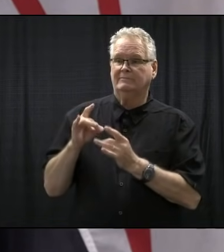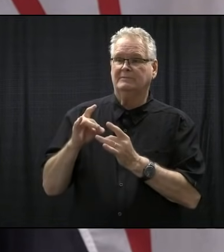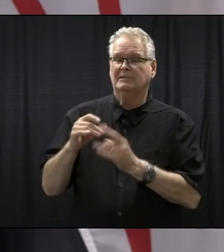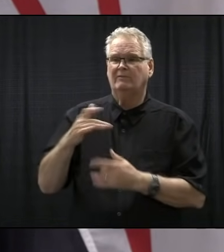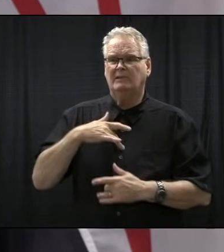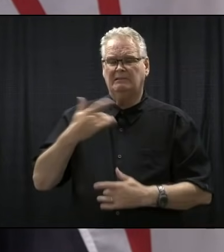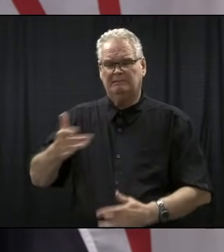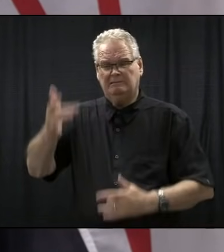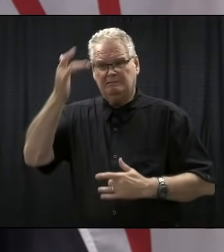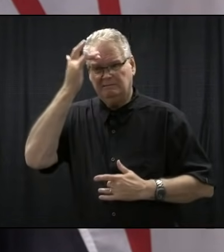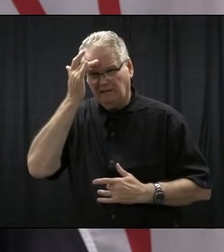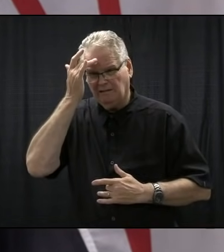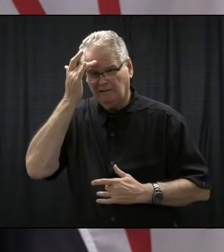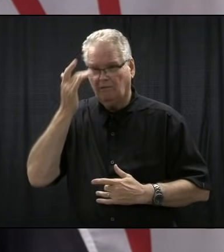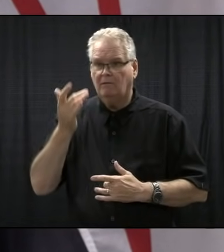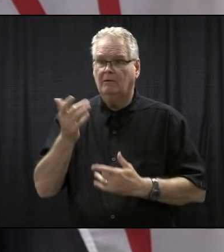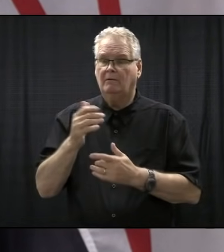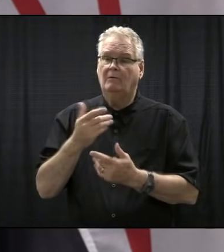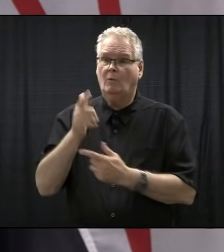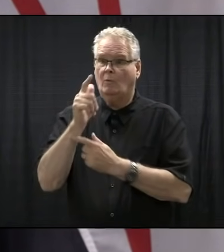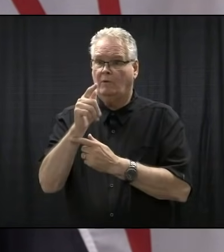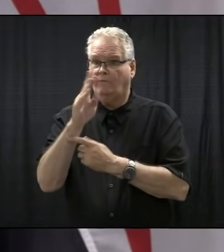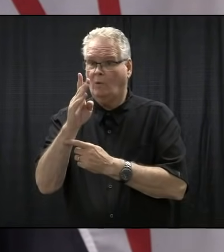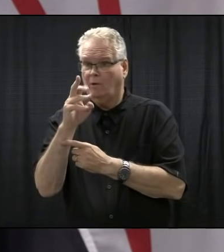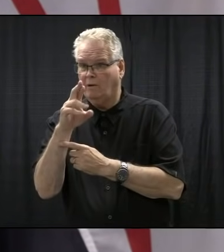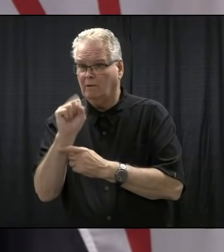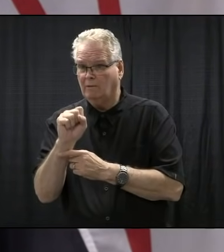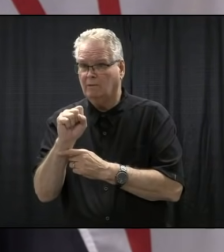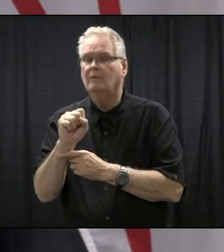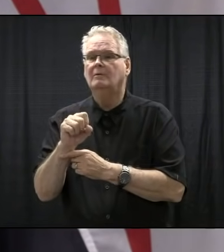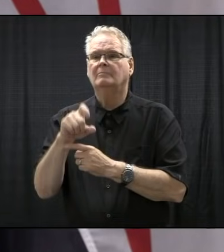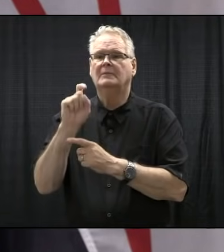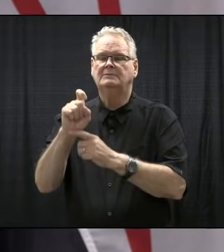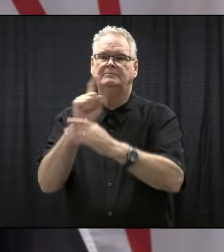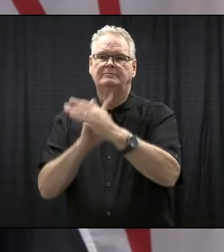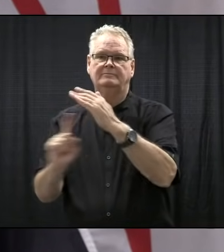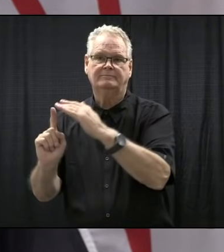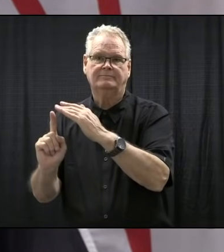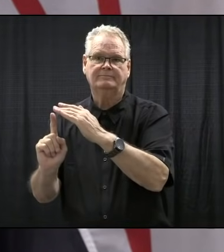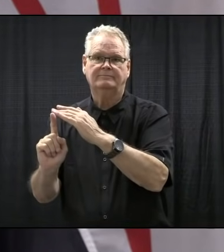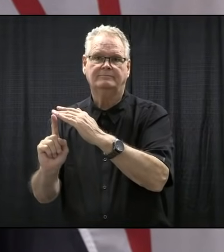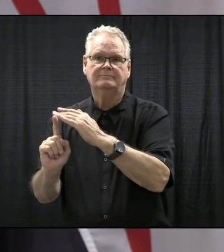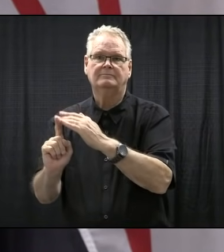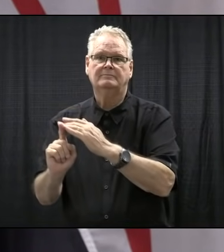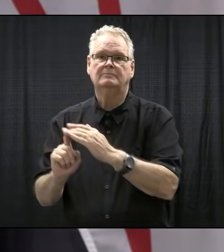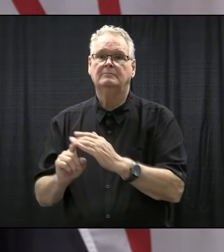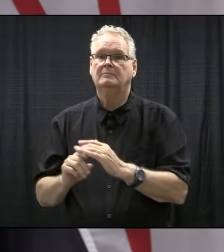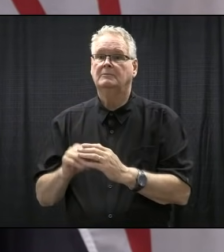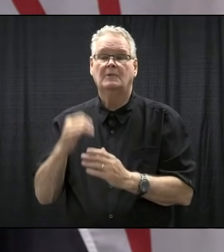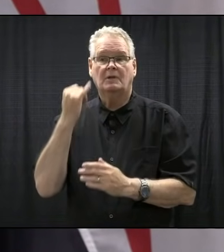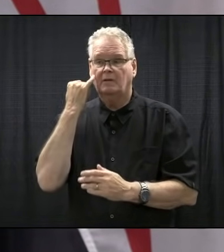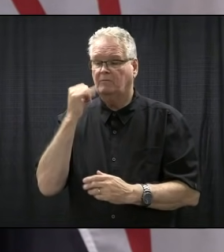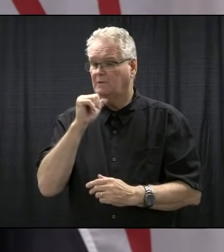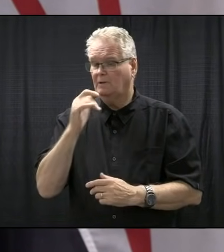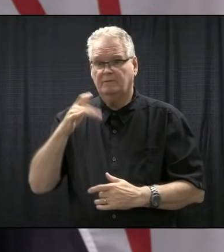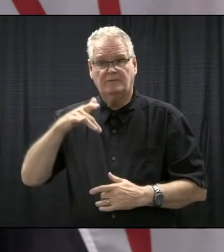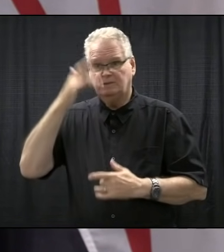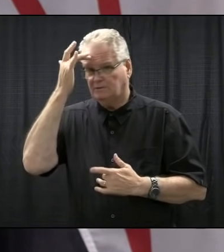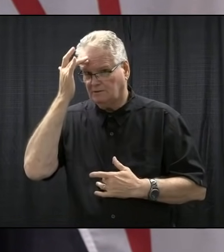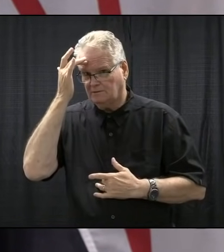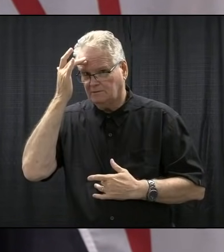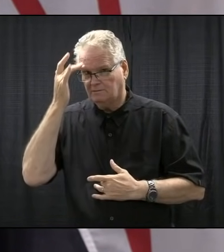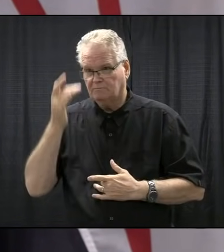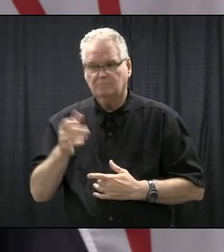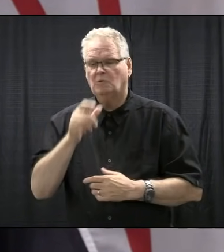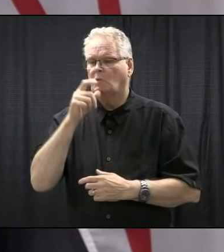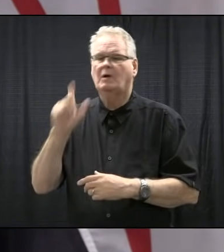currently have symptoms of COVID-19 are not required to isolate until they receive a negative test result. While awaiting their test result, they should